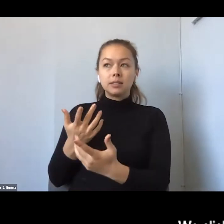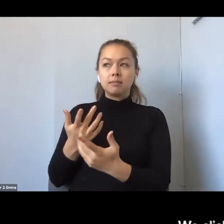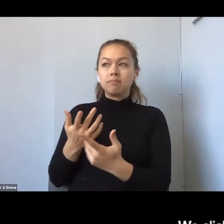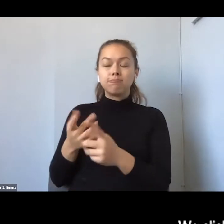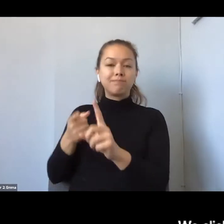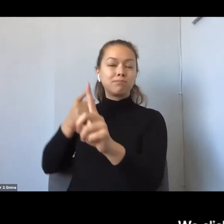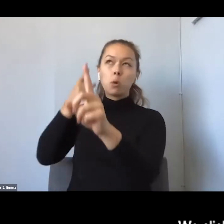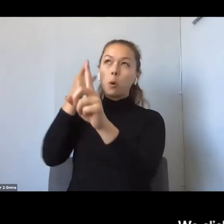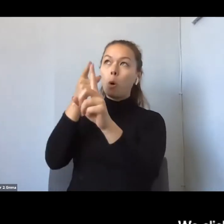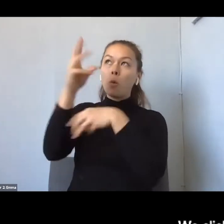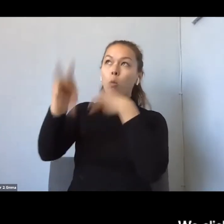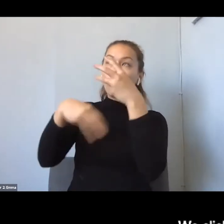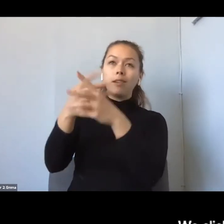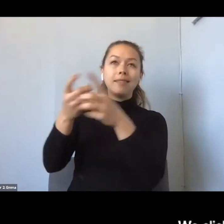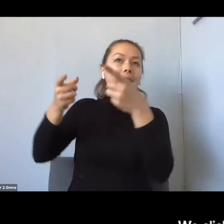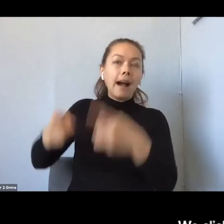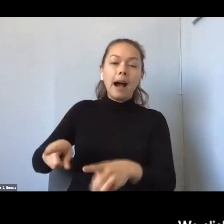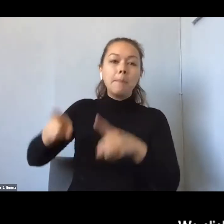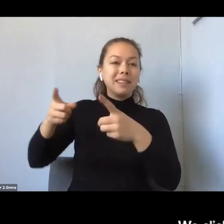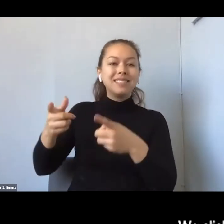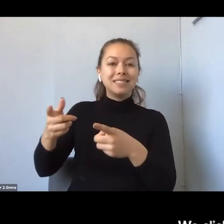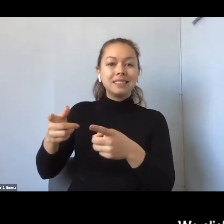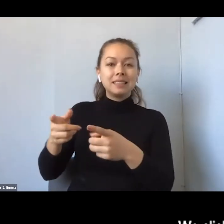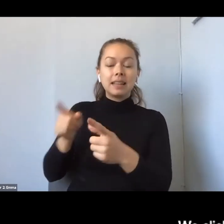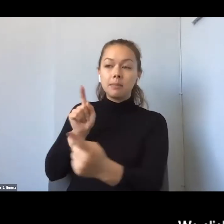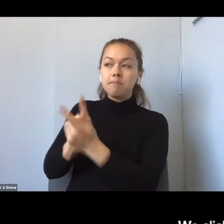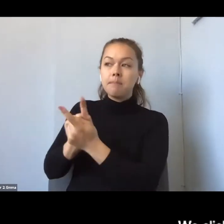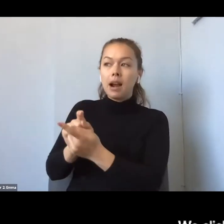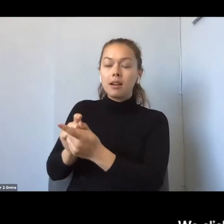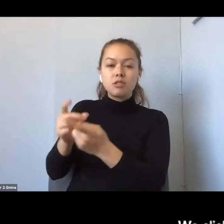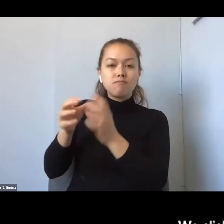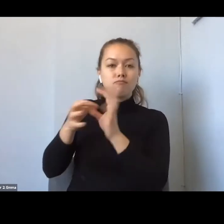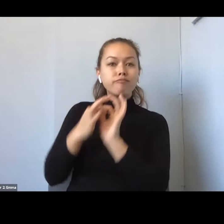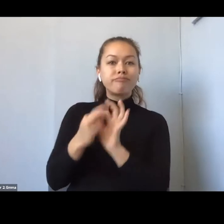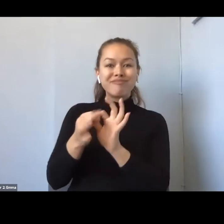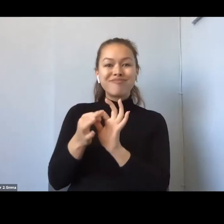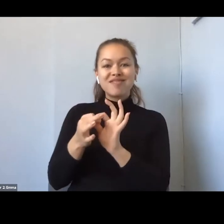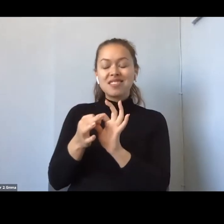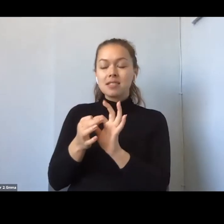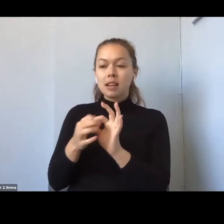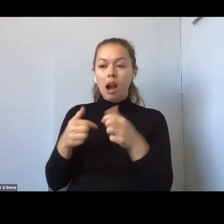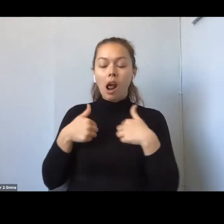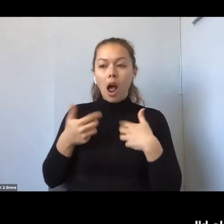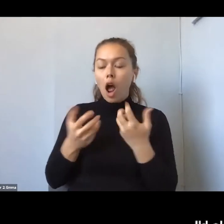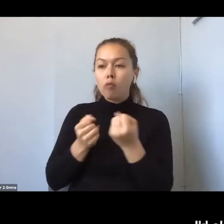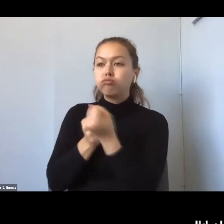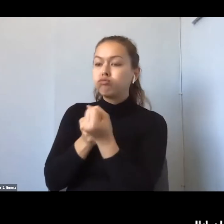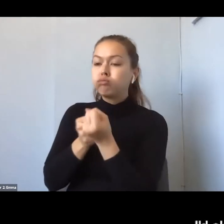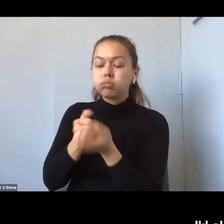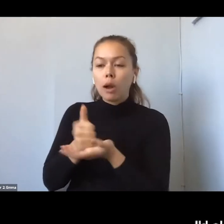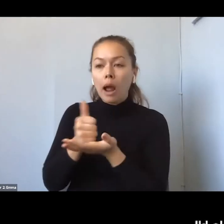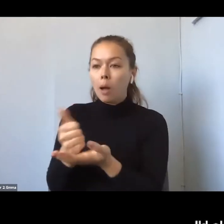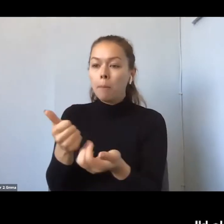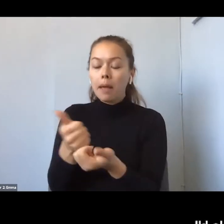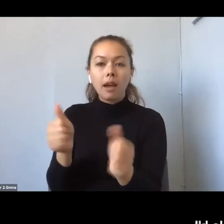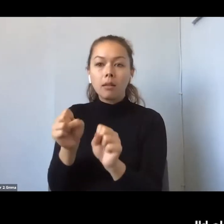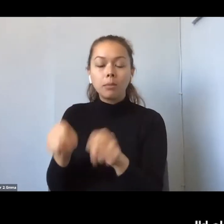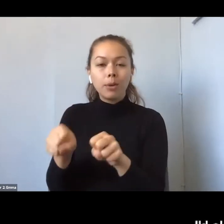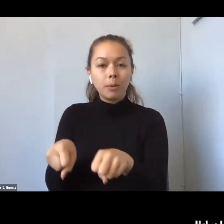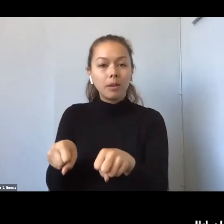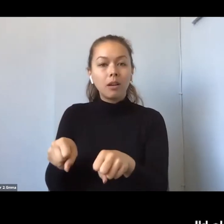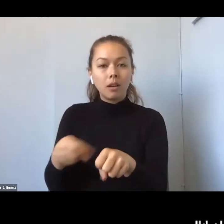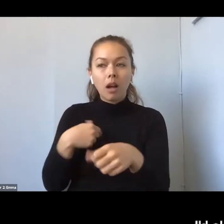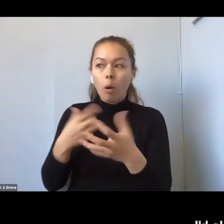my best to help in every way that I could. I also like to thank all